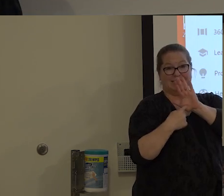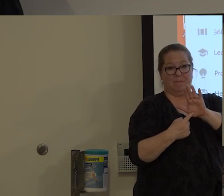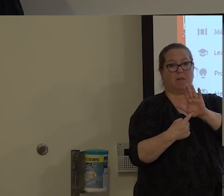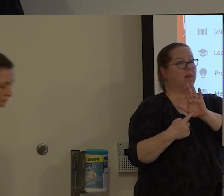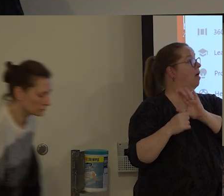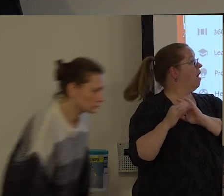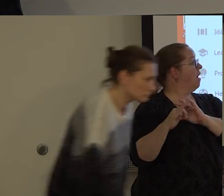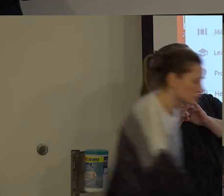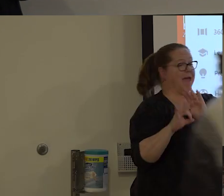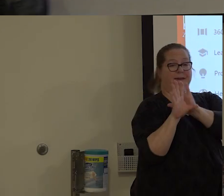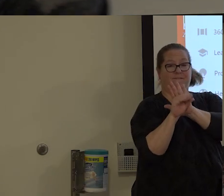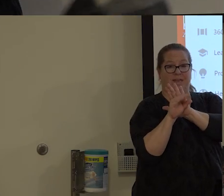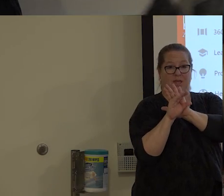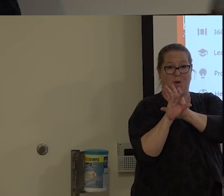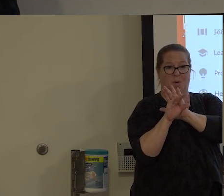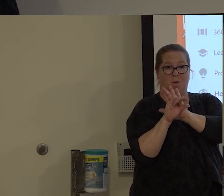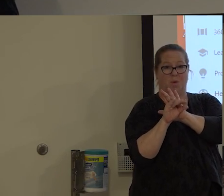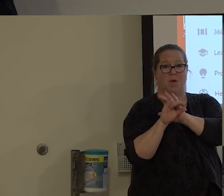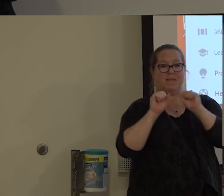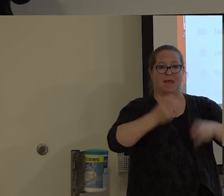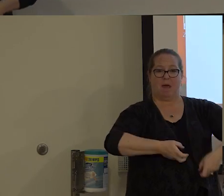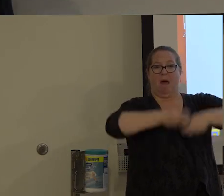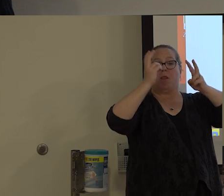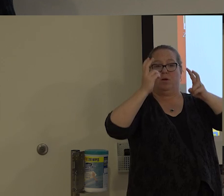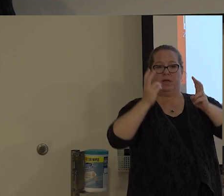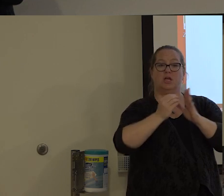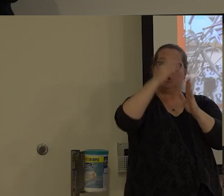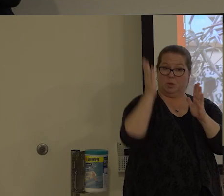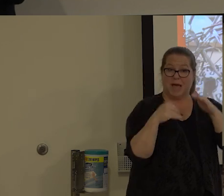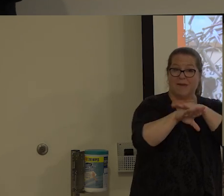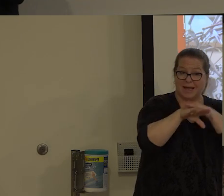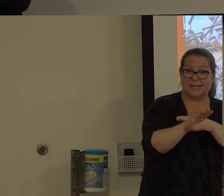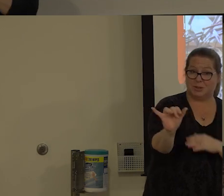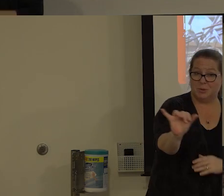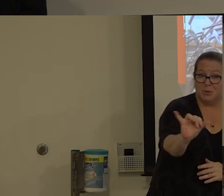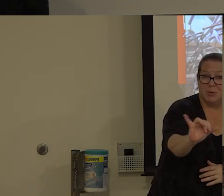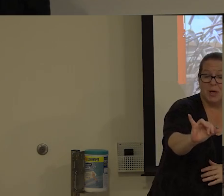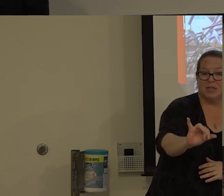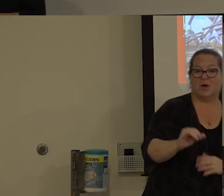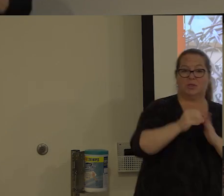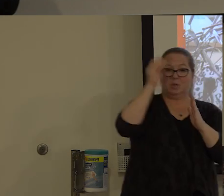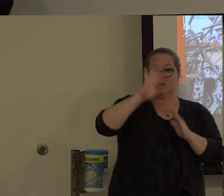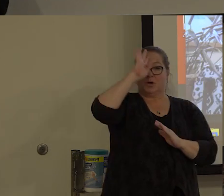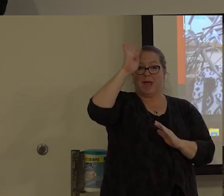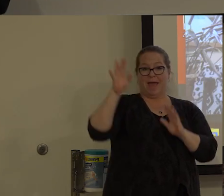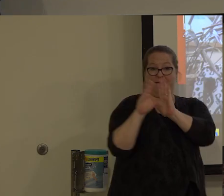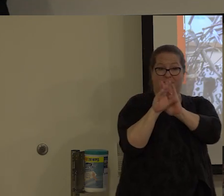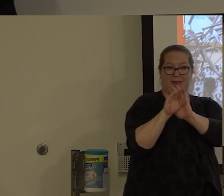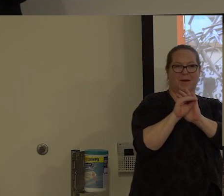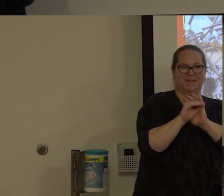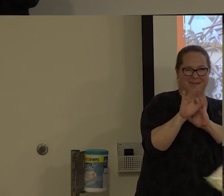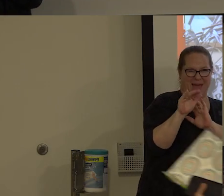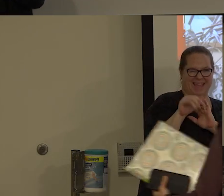of a video that can be uploaded. So again, students have access to do this as well. So if they create a video, they can upload